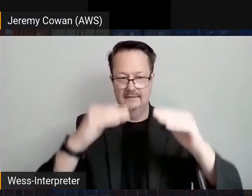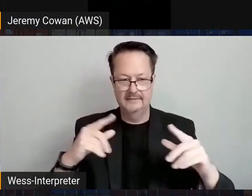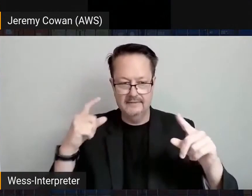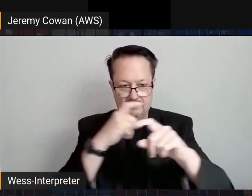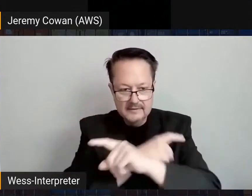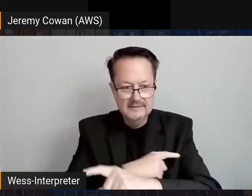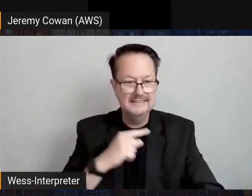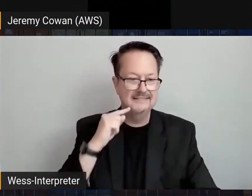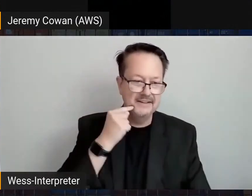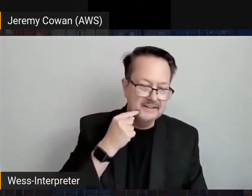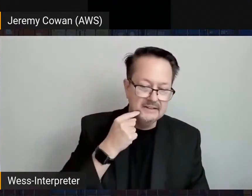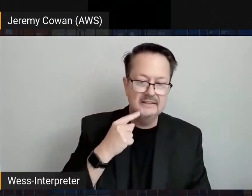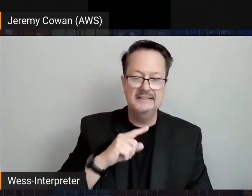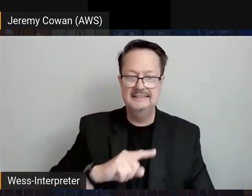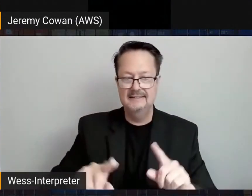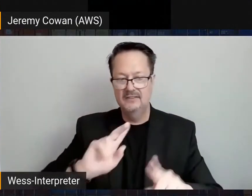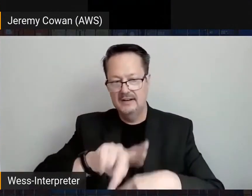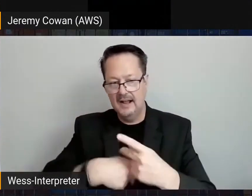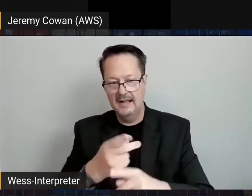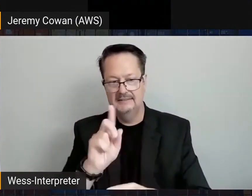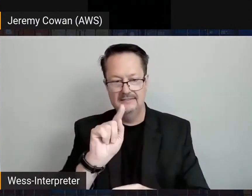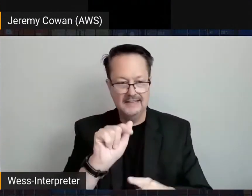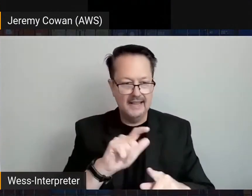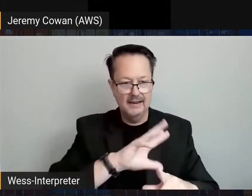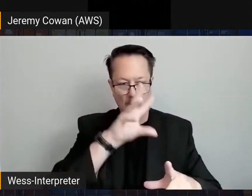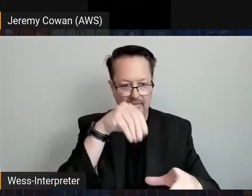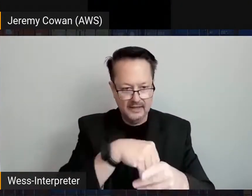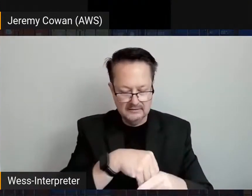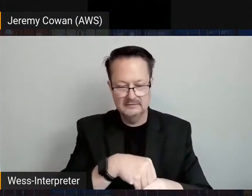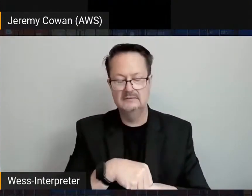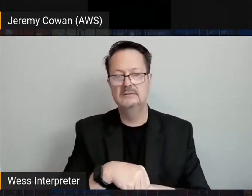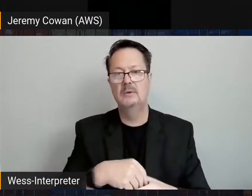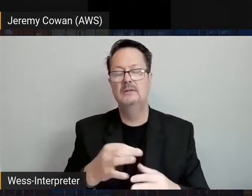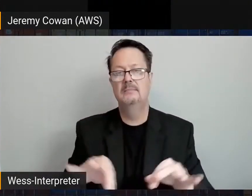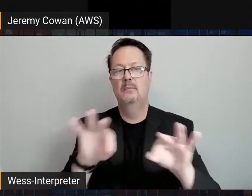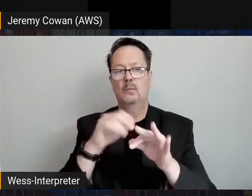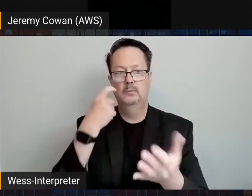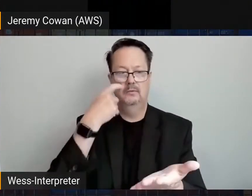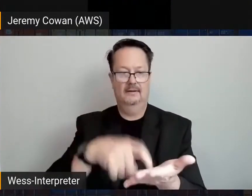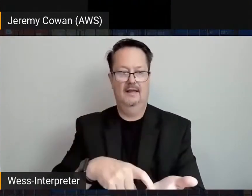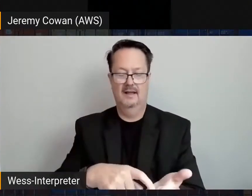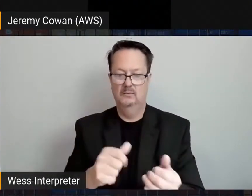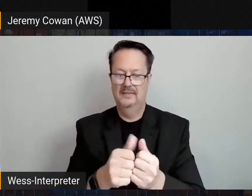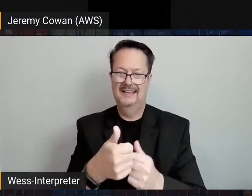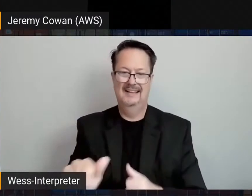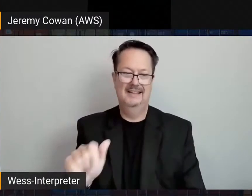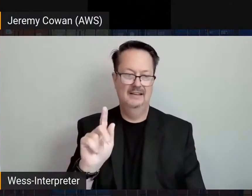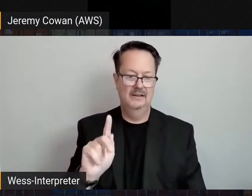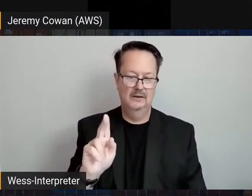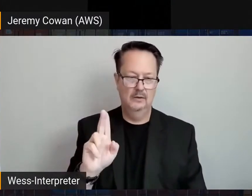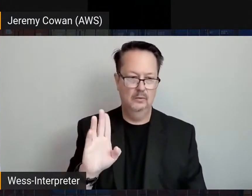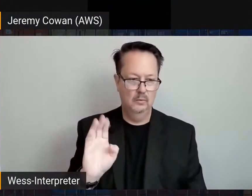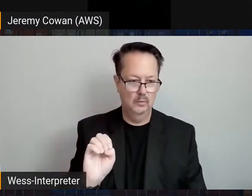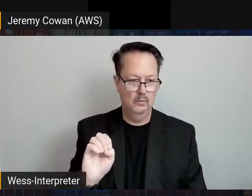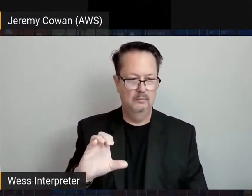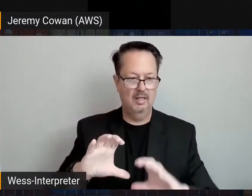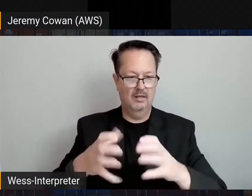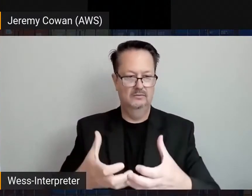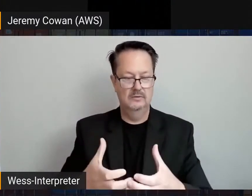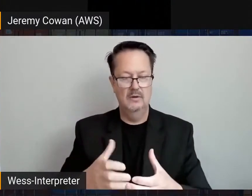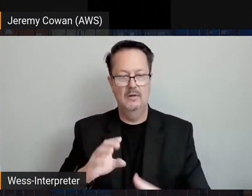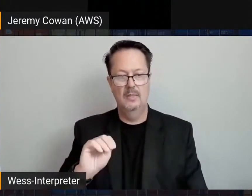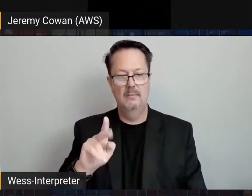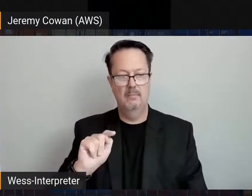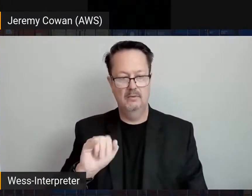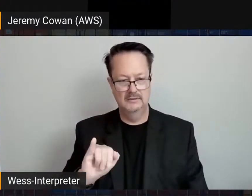that have maybe different types of data within them. It's important to recognize that with any kube cluster, the most robust security boundary